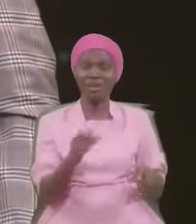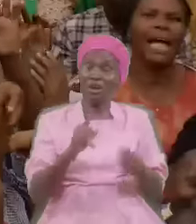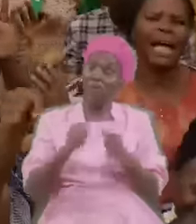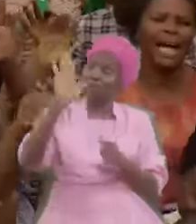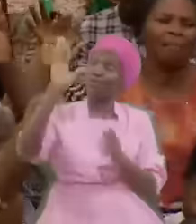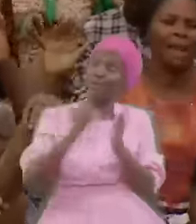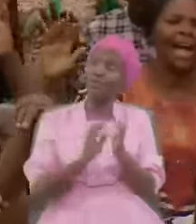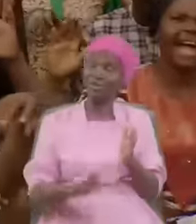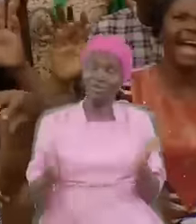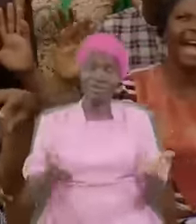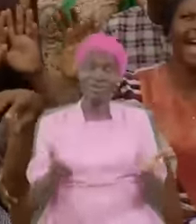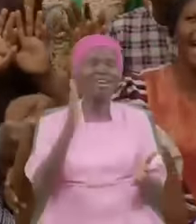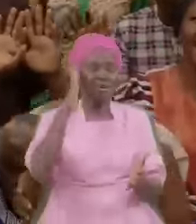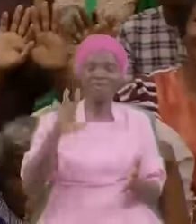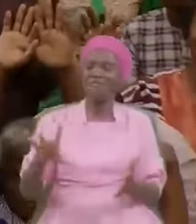find.